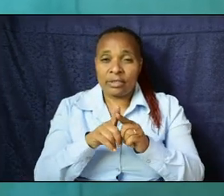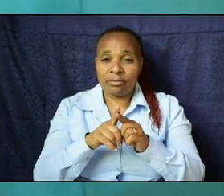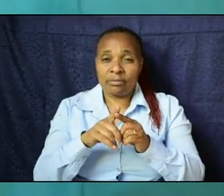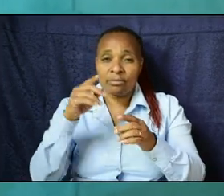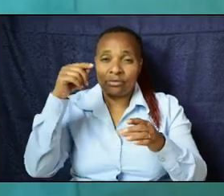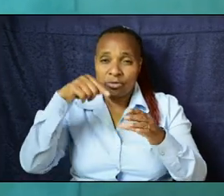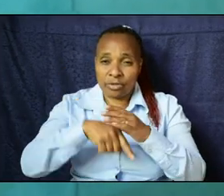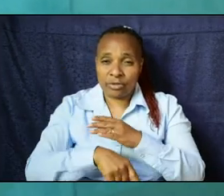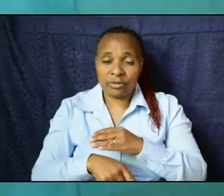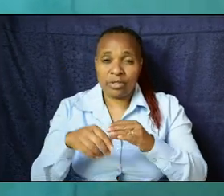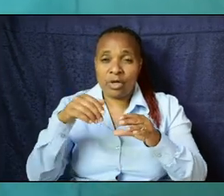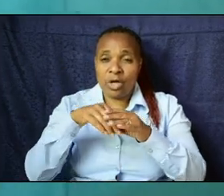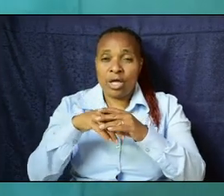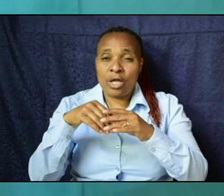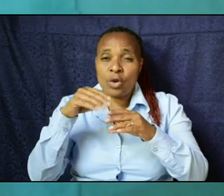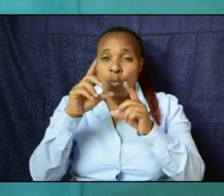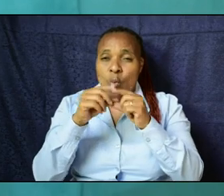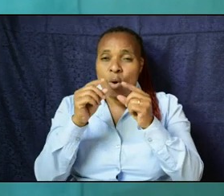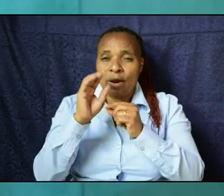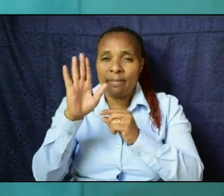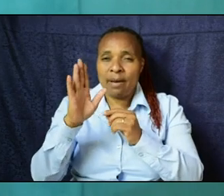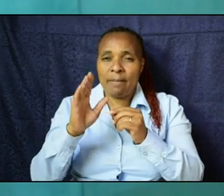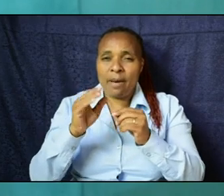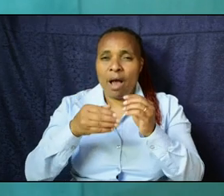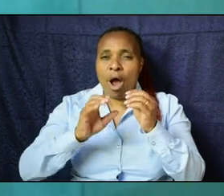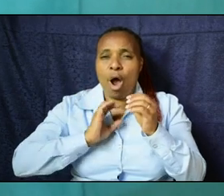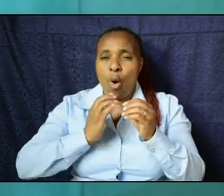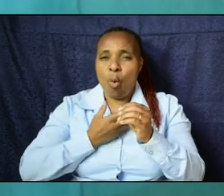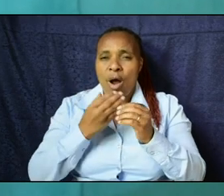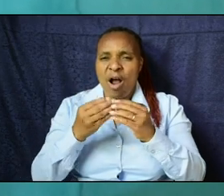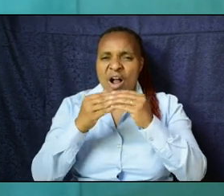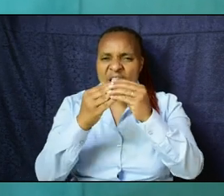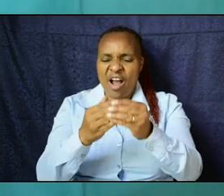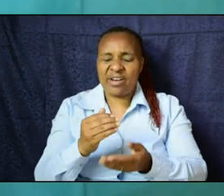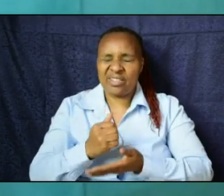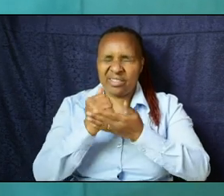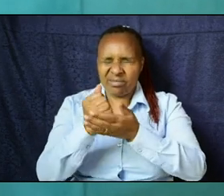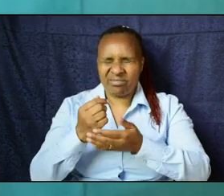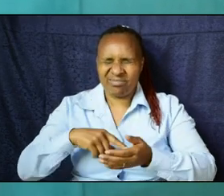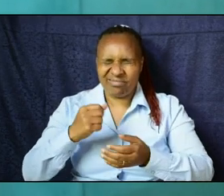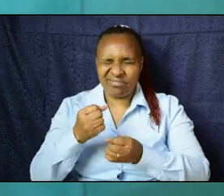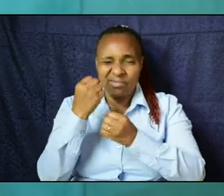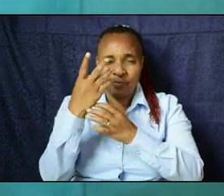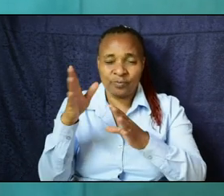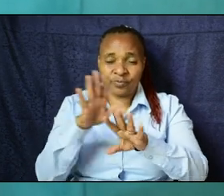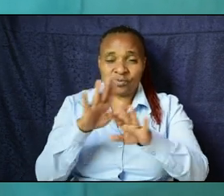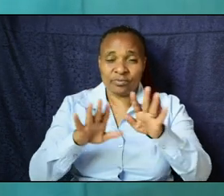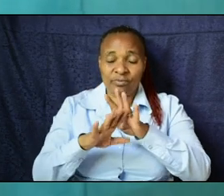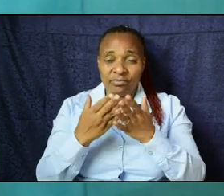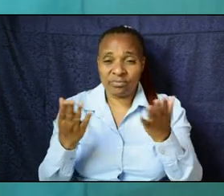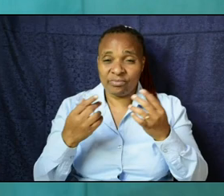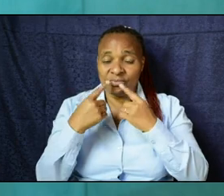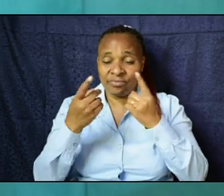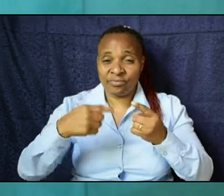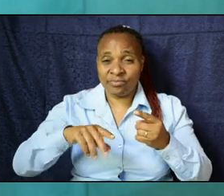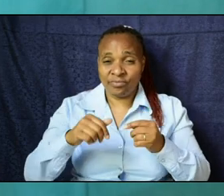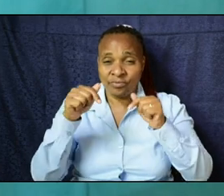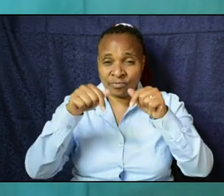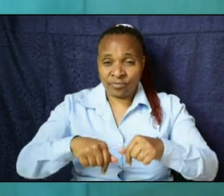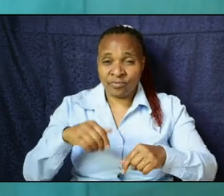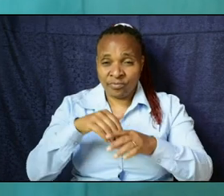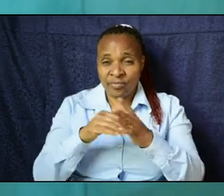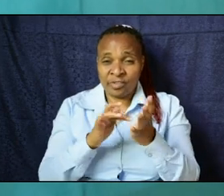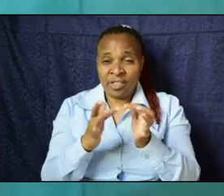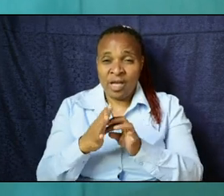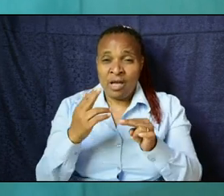dig deep into your word, may you be our guide, open up our hearts, and help us to understand everything that you're trying to tell us today. In